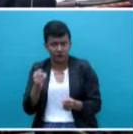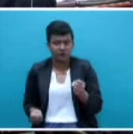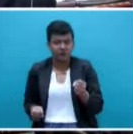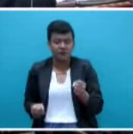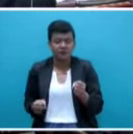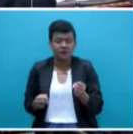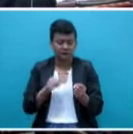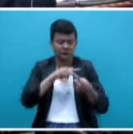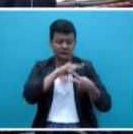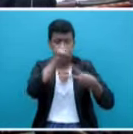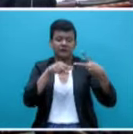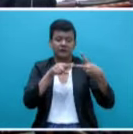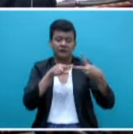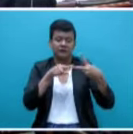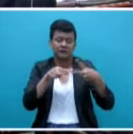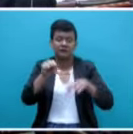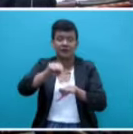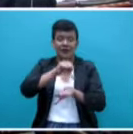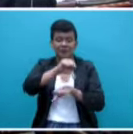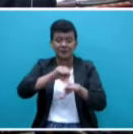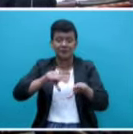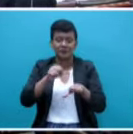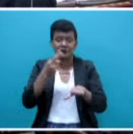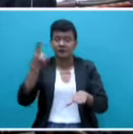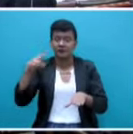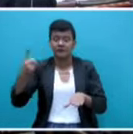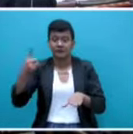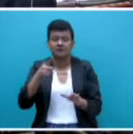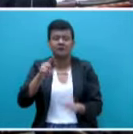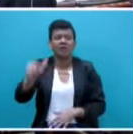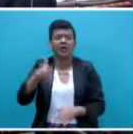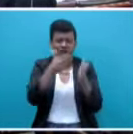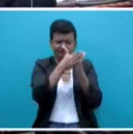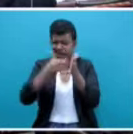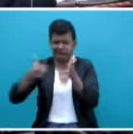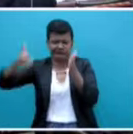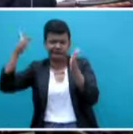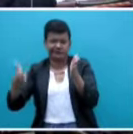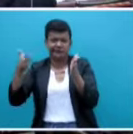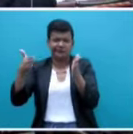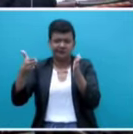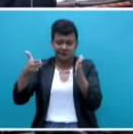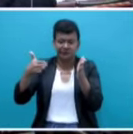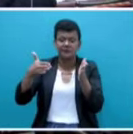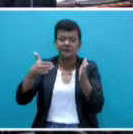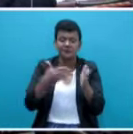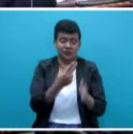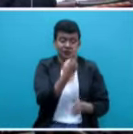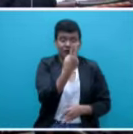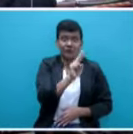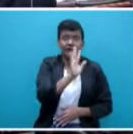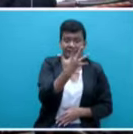April to 1st May, and from 25th to the 29th of May,